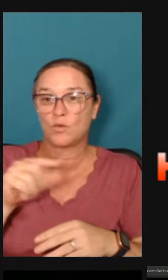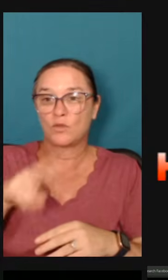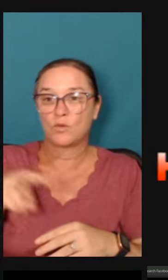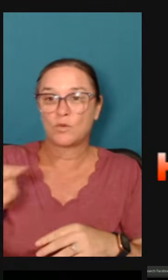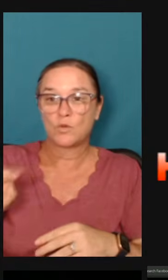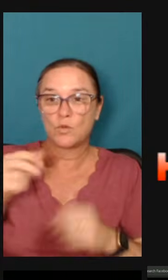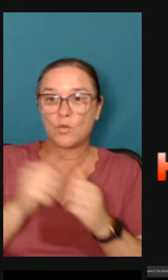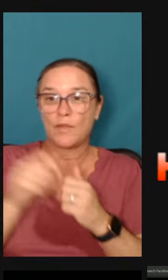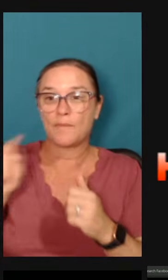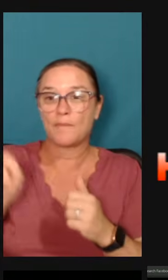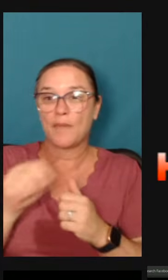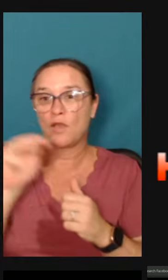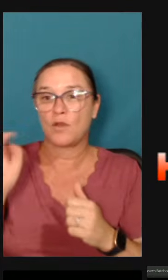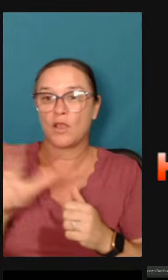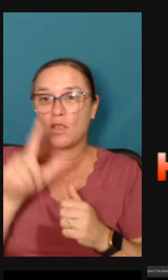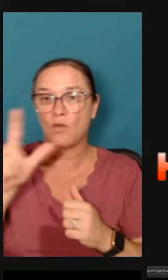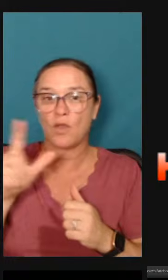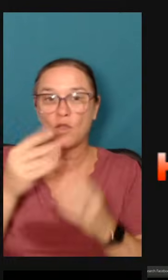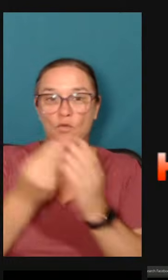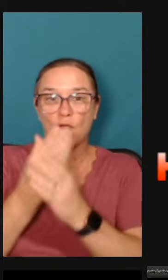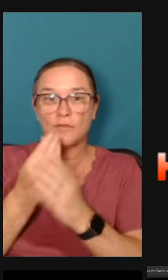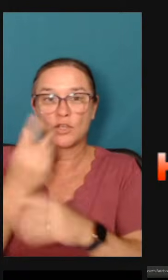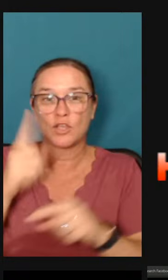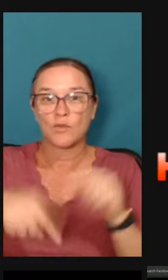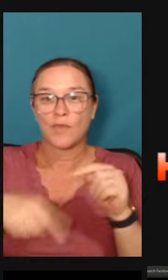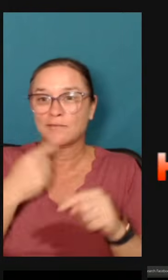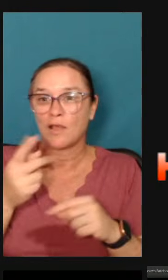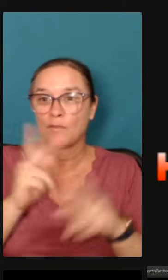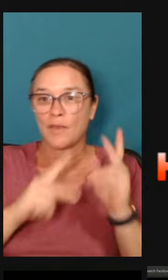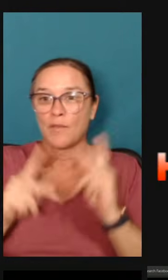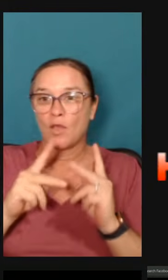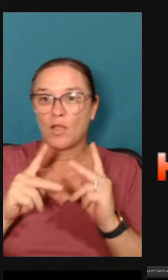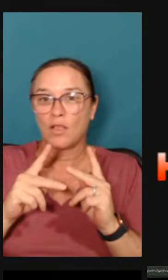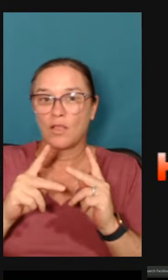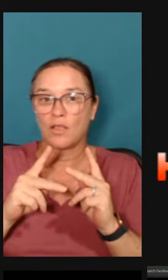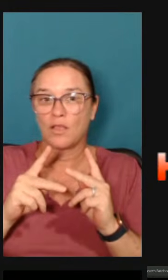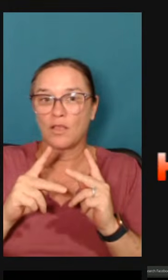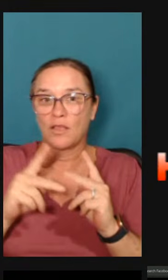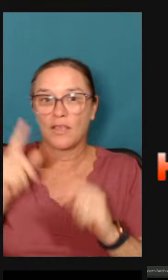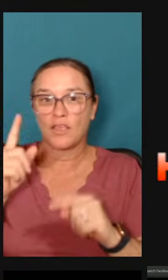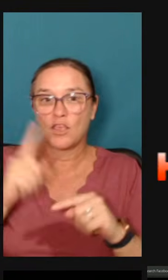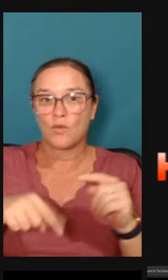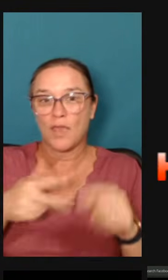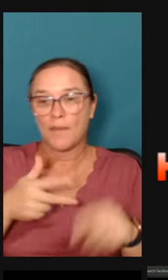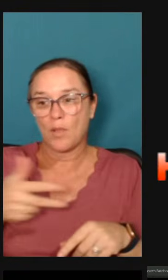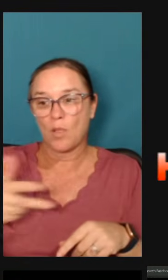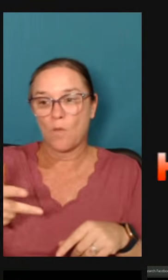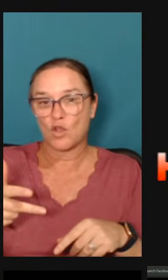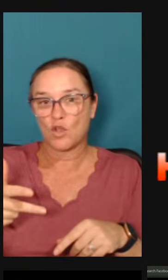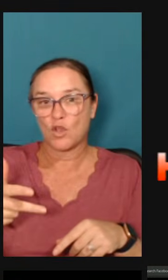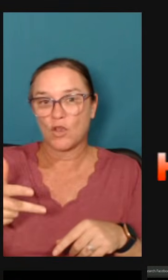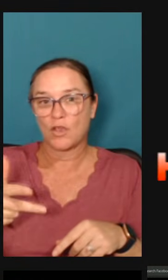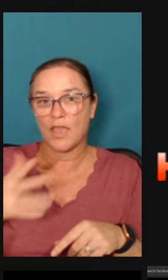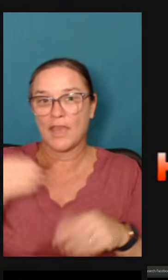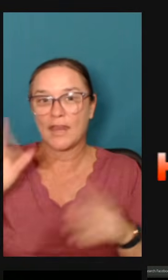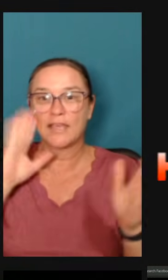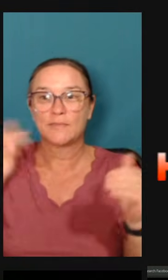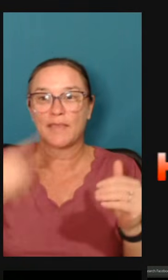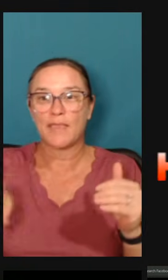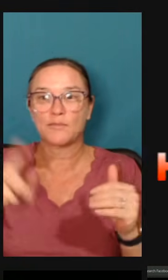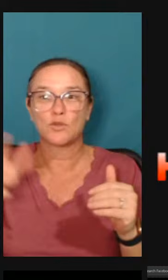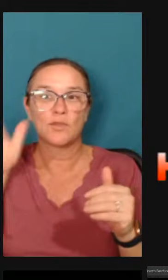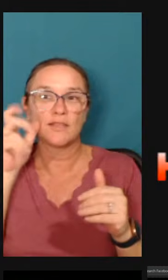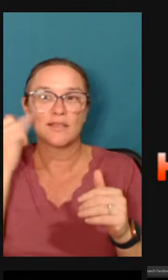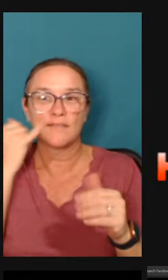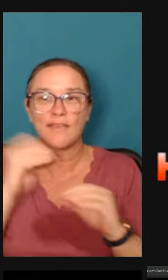Loa eruption. You can't tell people that they're not allowed to park on the side of the road to watch it and expect them to listen if there's no